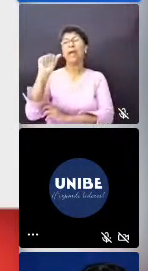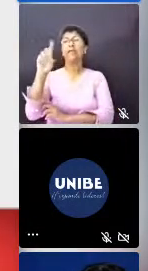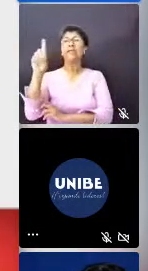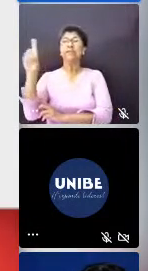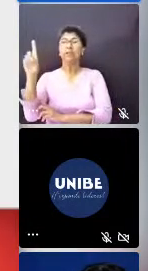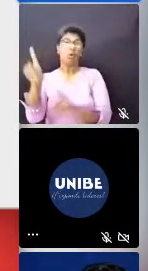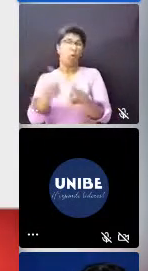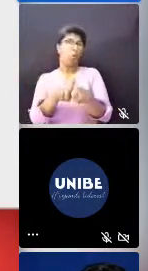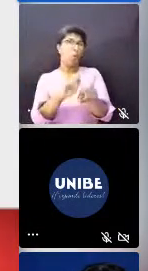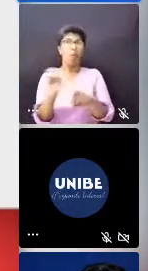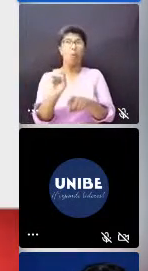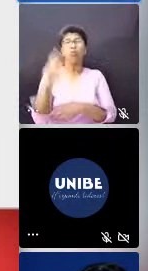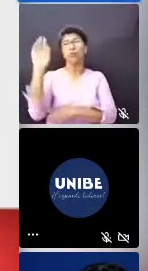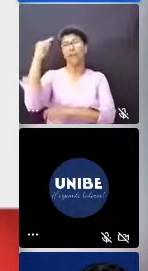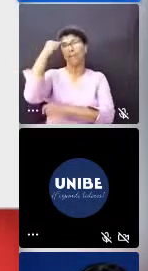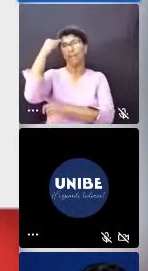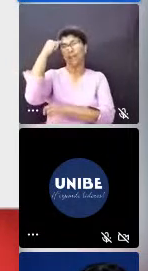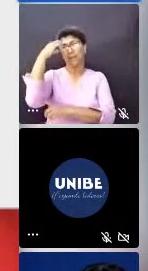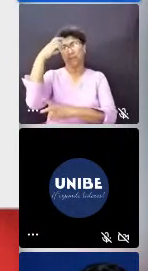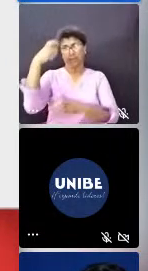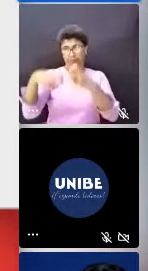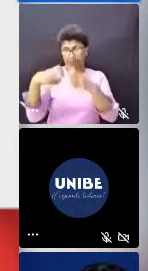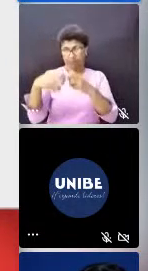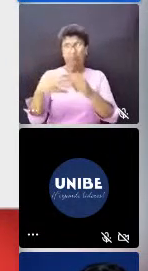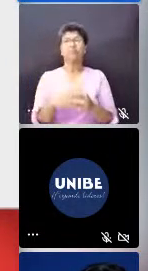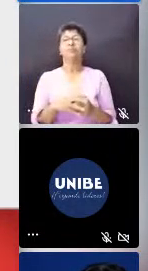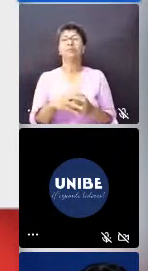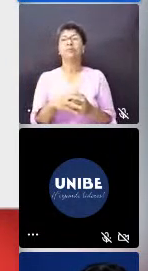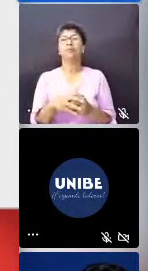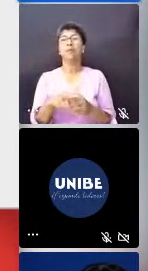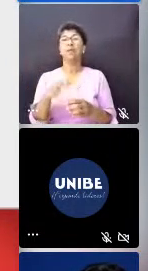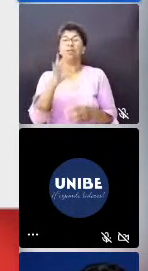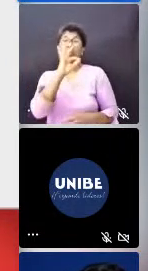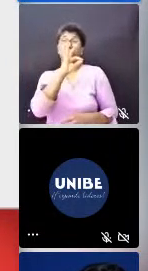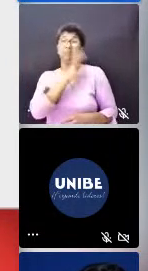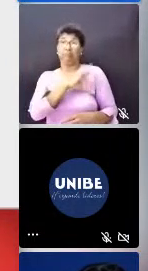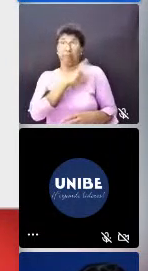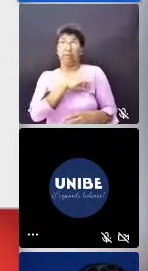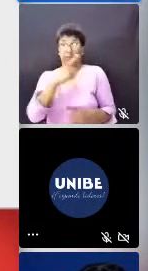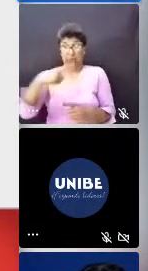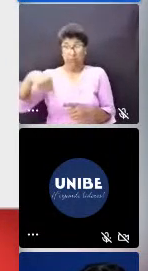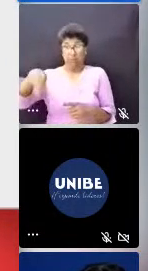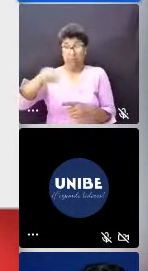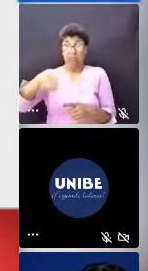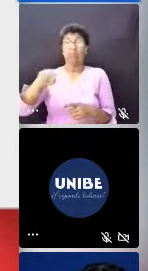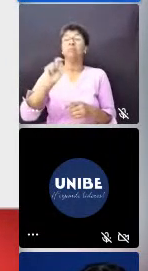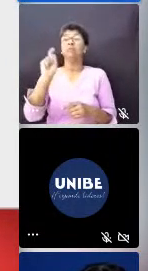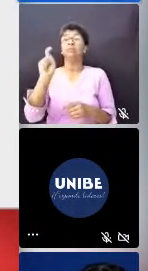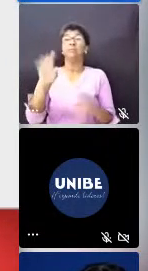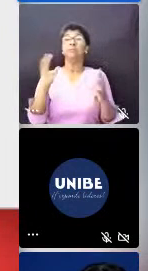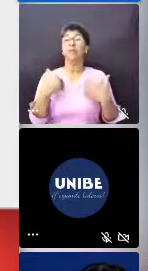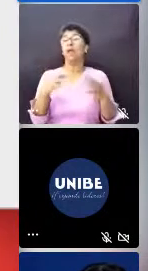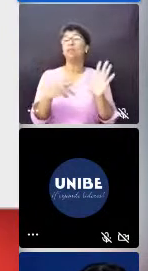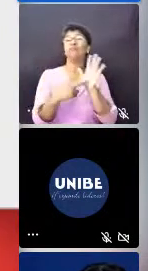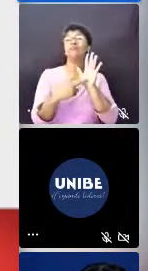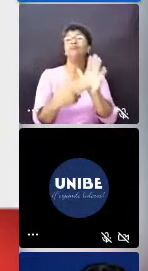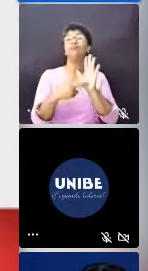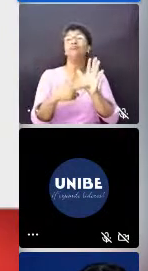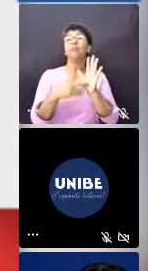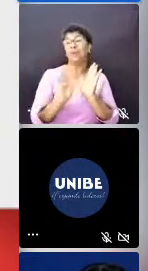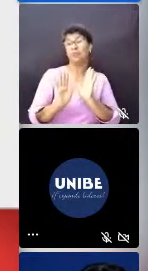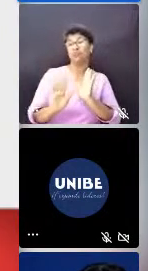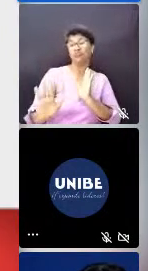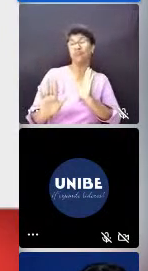issues, the latter includes this specific group of beneficiaries who may either represent the students with